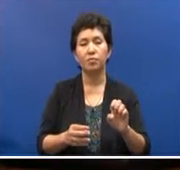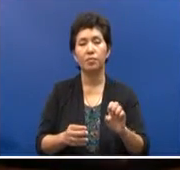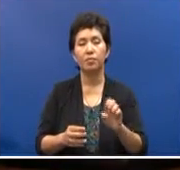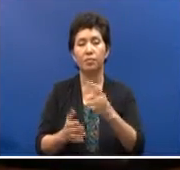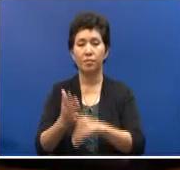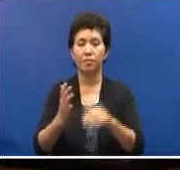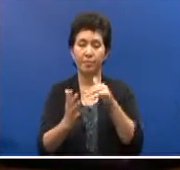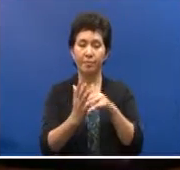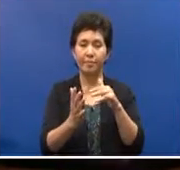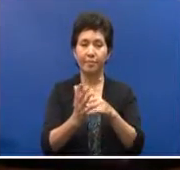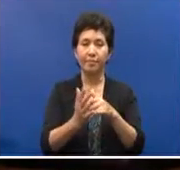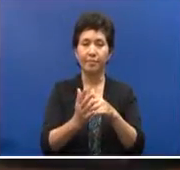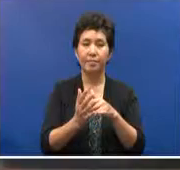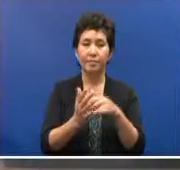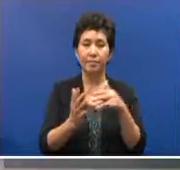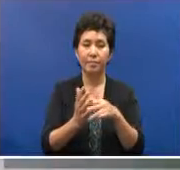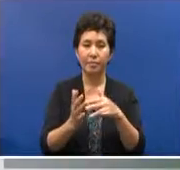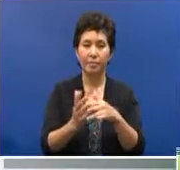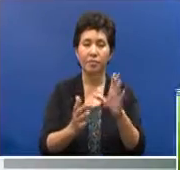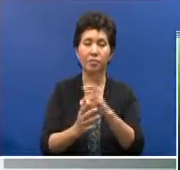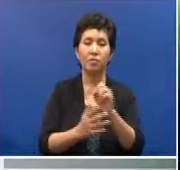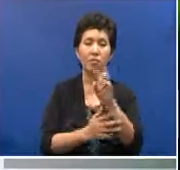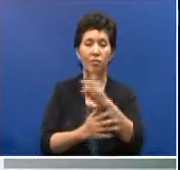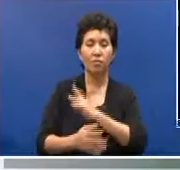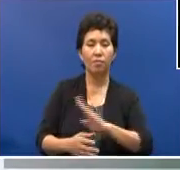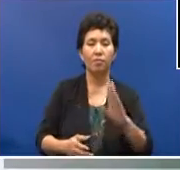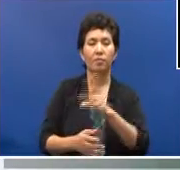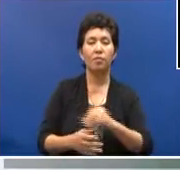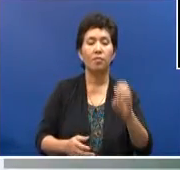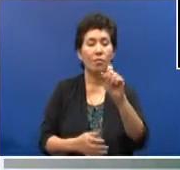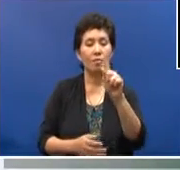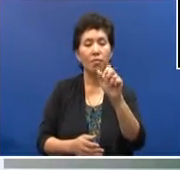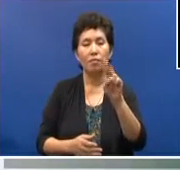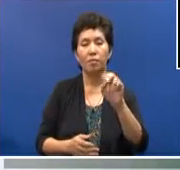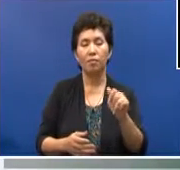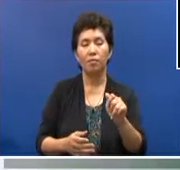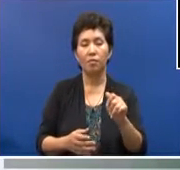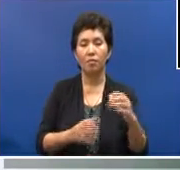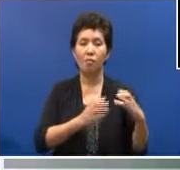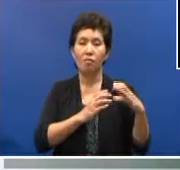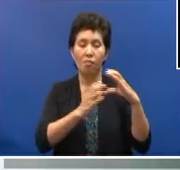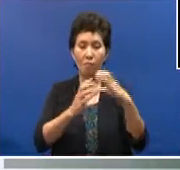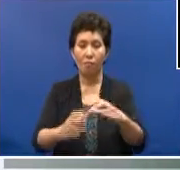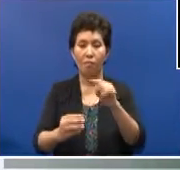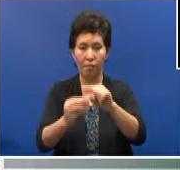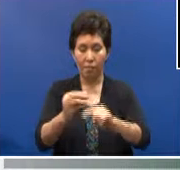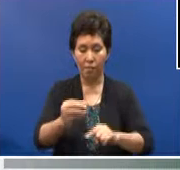the studies on race and ethnic, okay, it